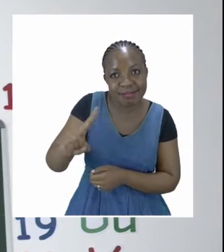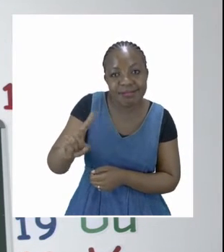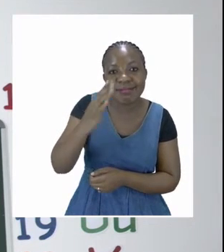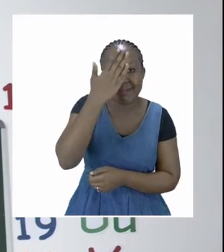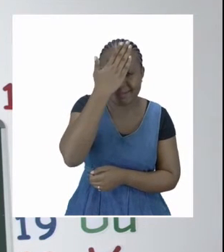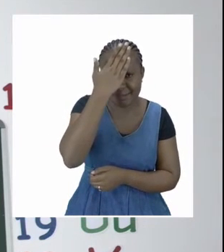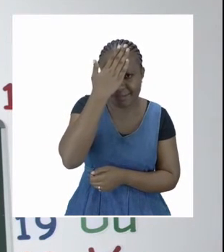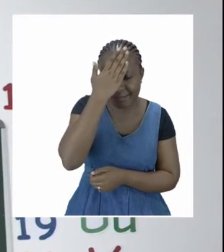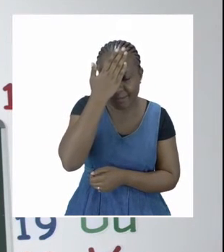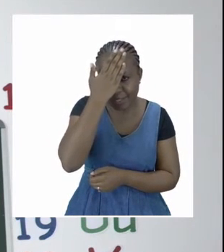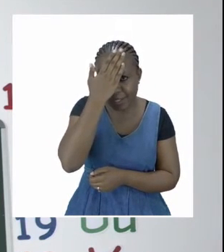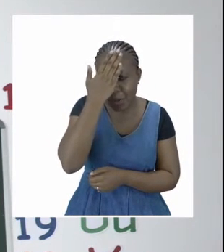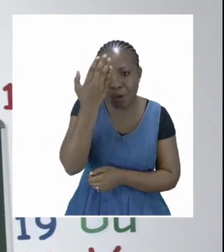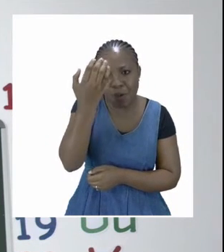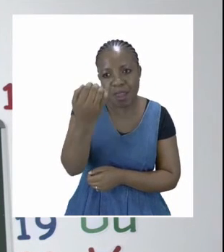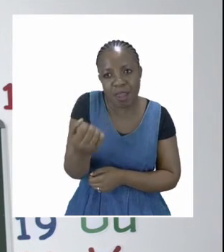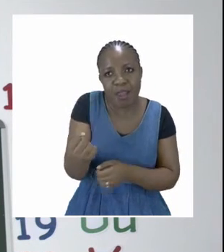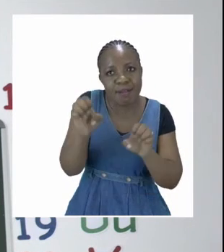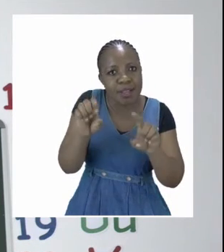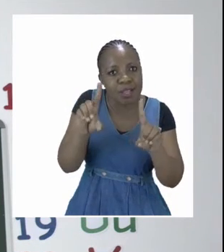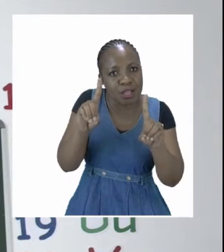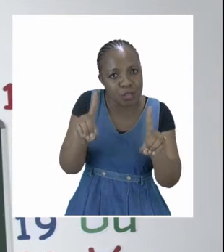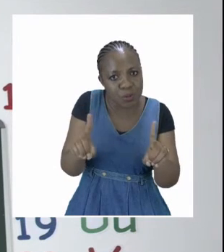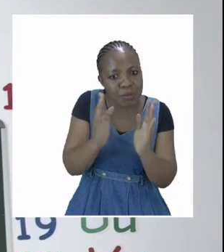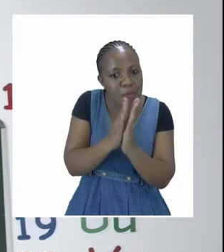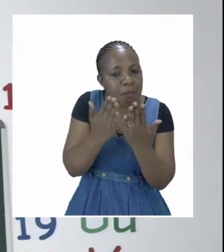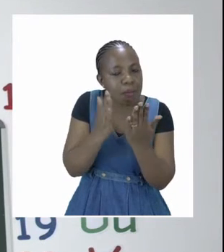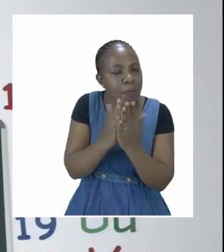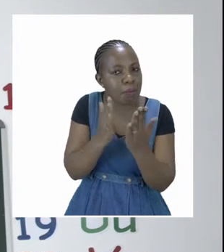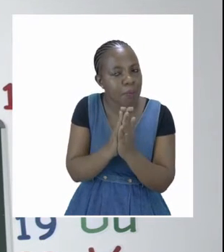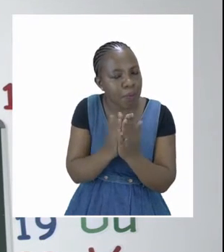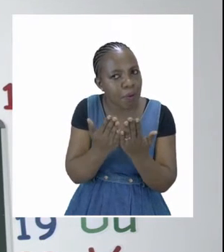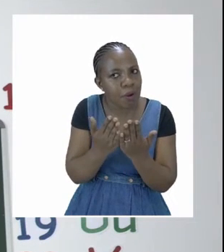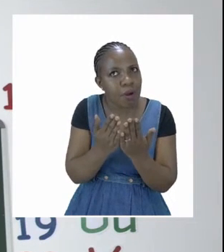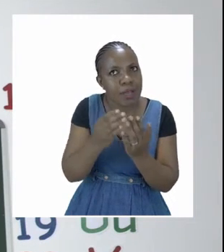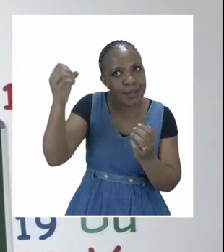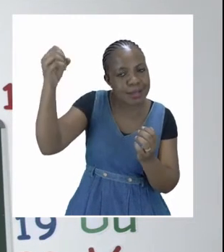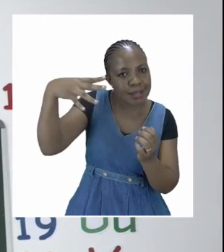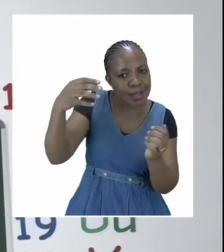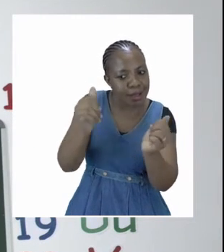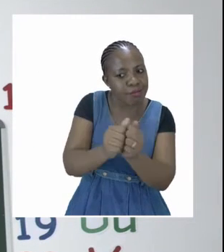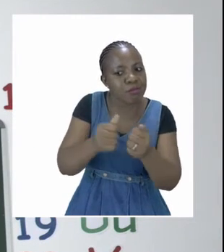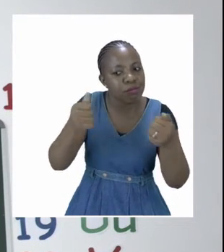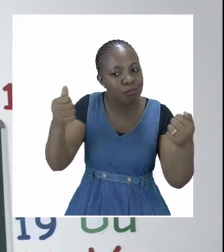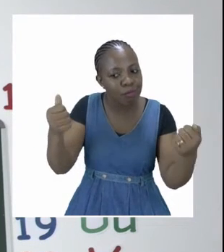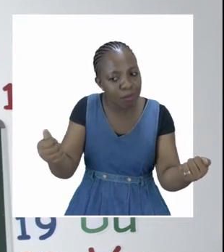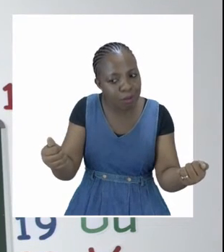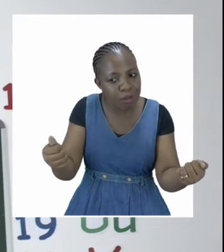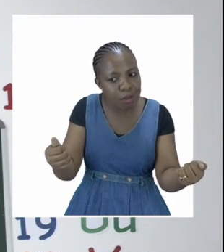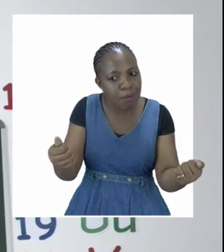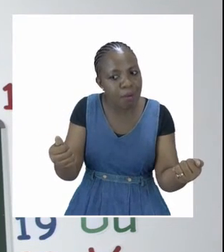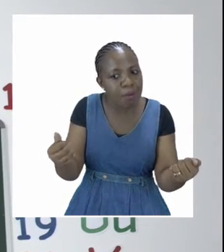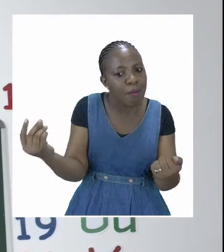booklet in our daily newspaper street sales or at your school every